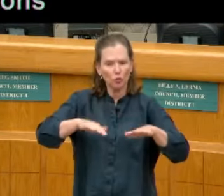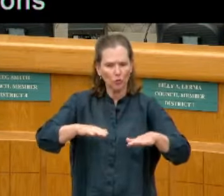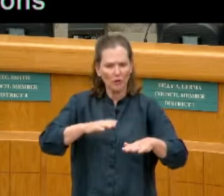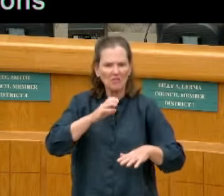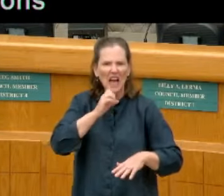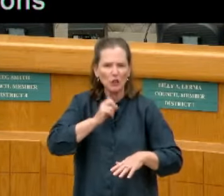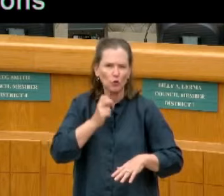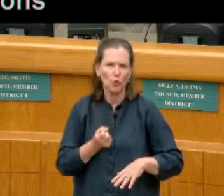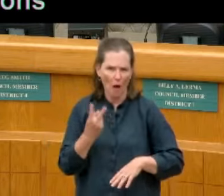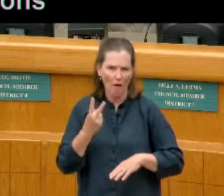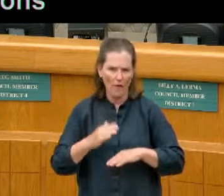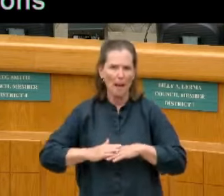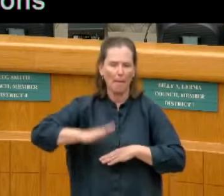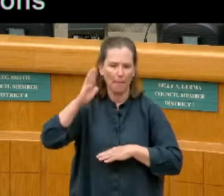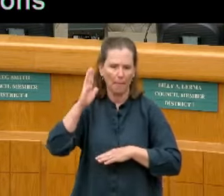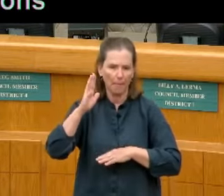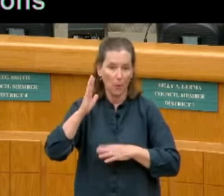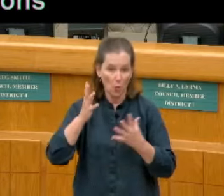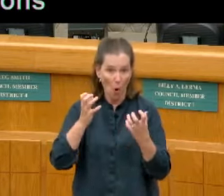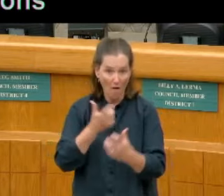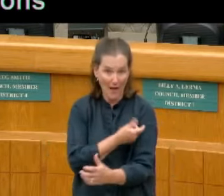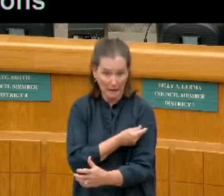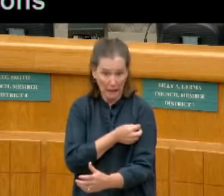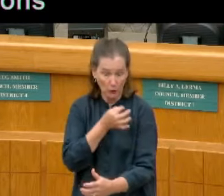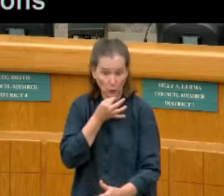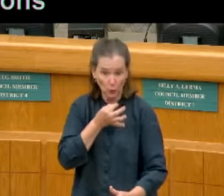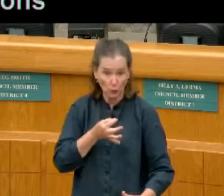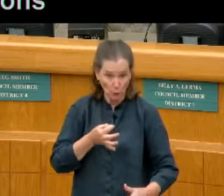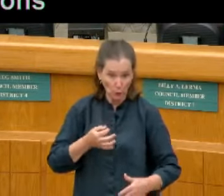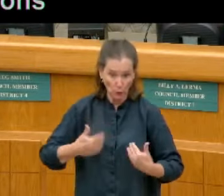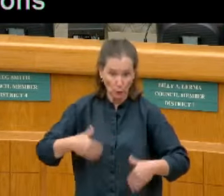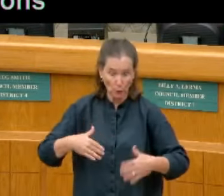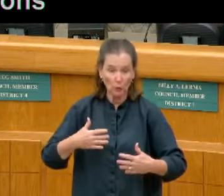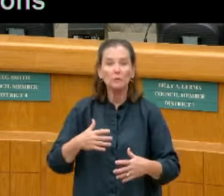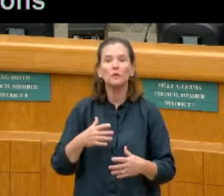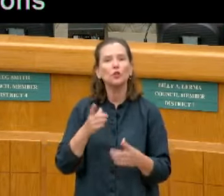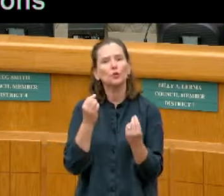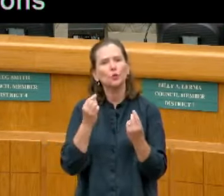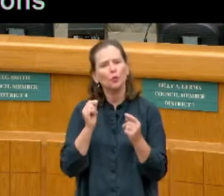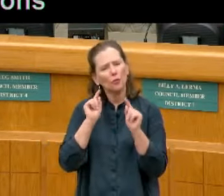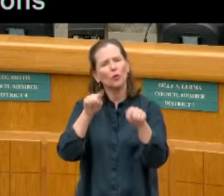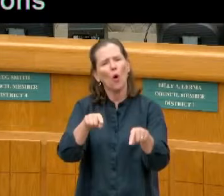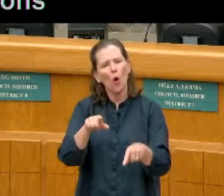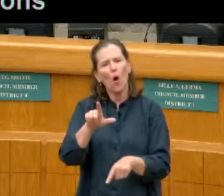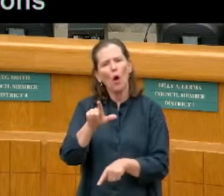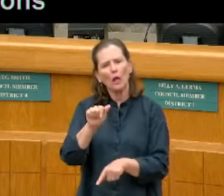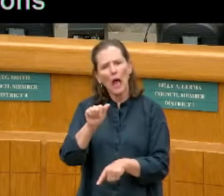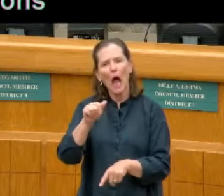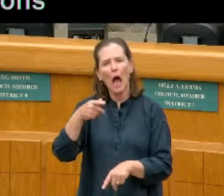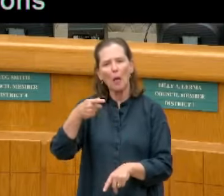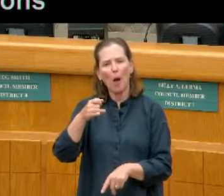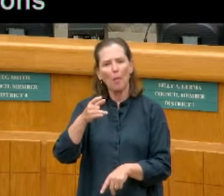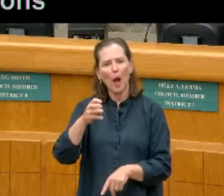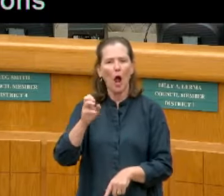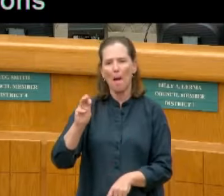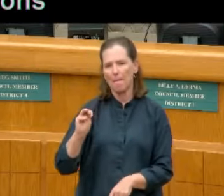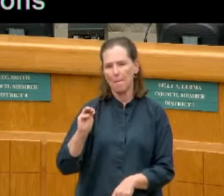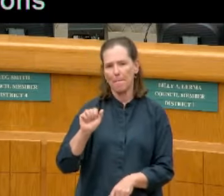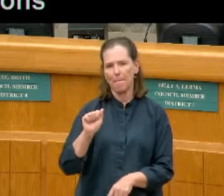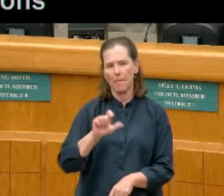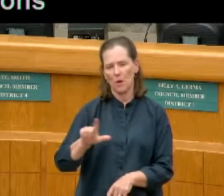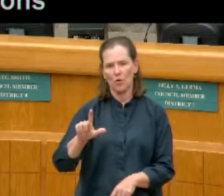looking to get vaccinated today or as soon as possible, you can go to La Palmera Mall. The Public Health District has been working very